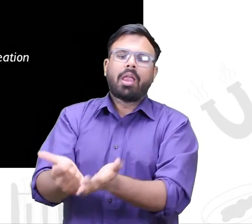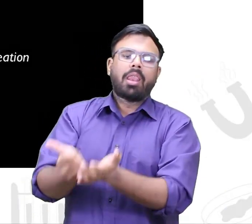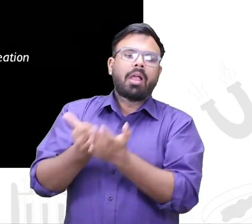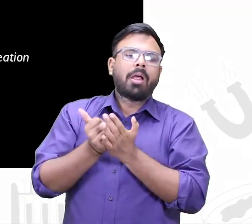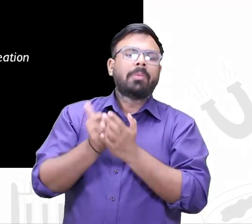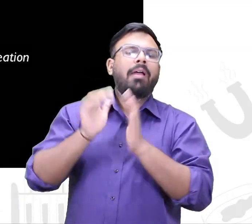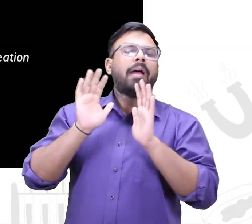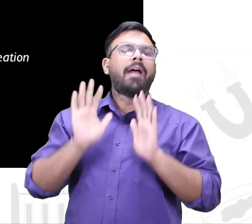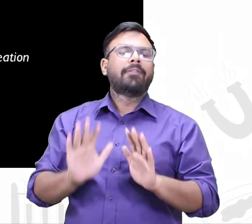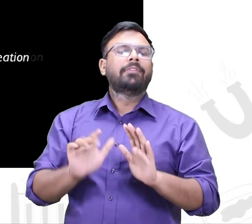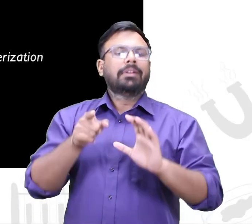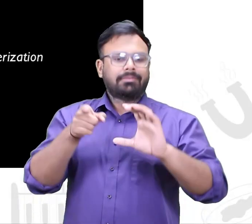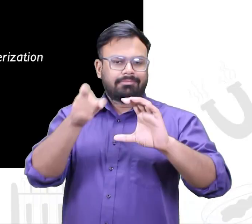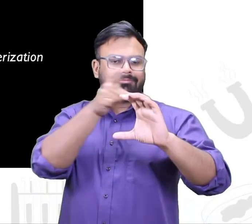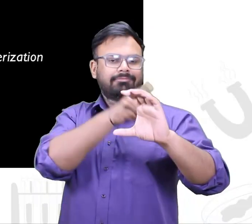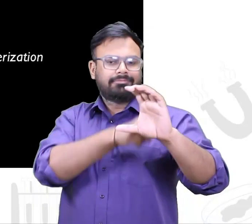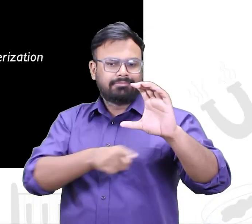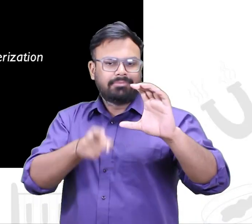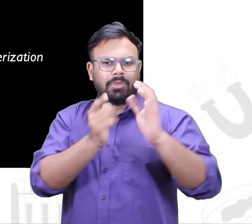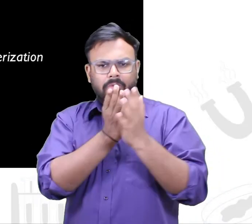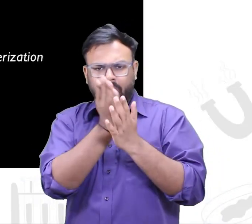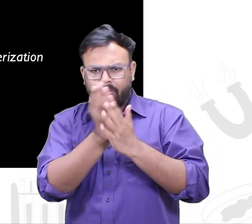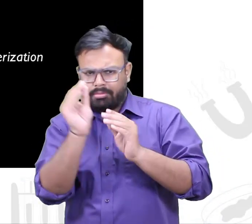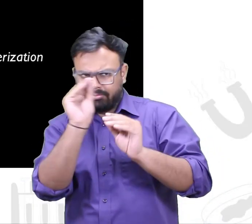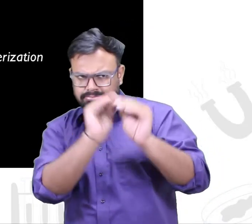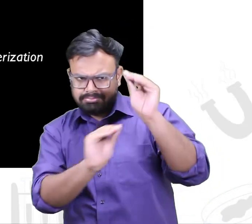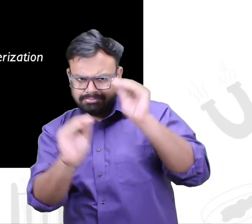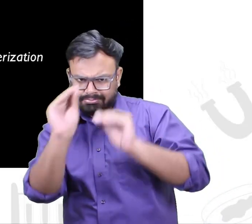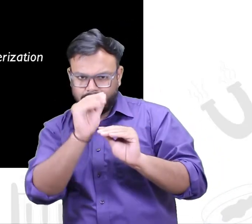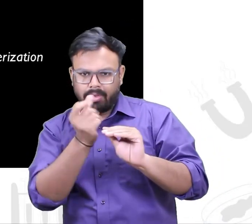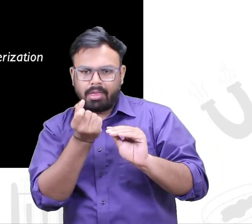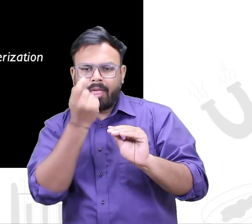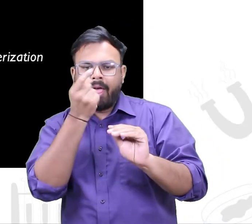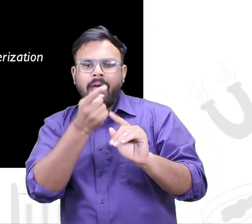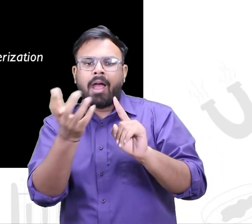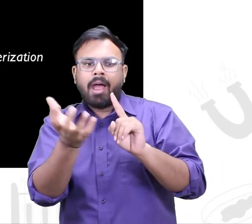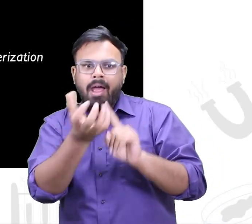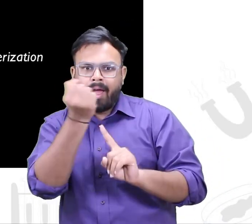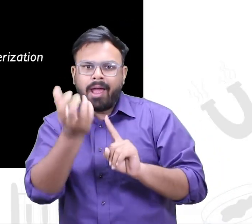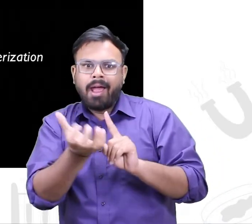biophysical techniques, as well as cell biology, for a better understanding of how these